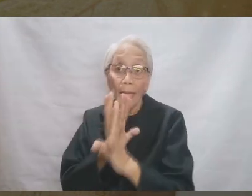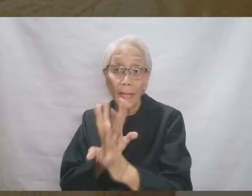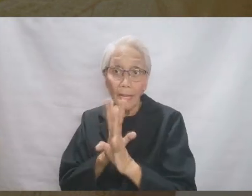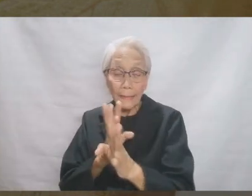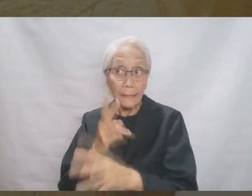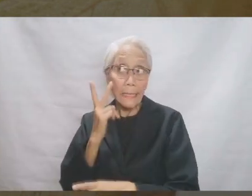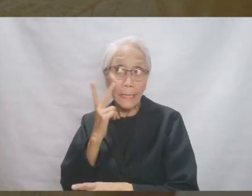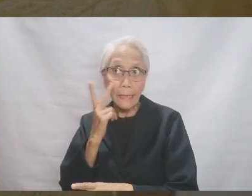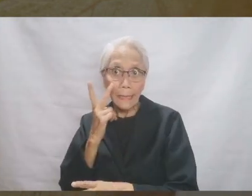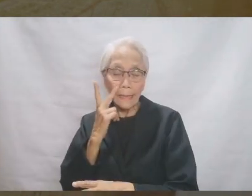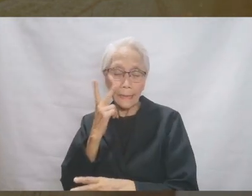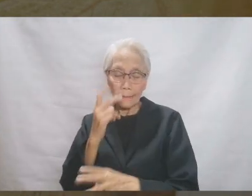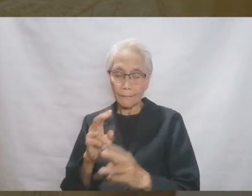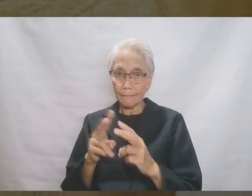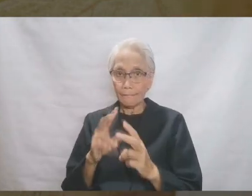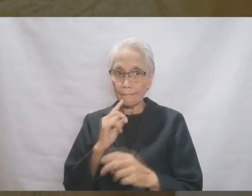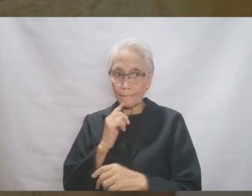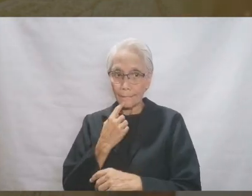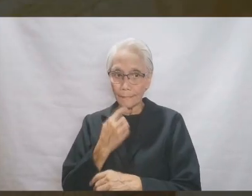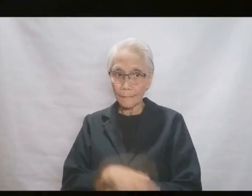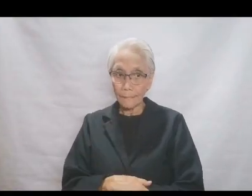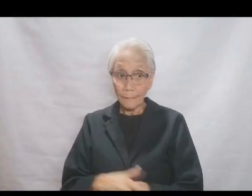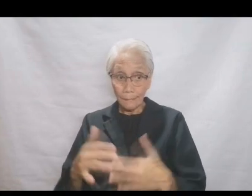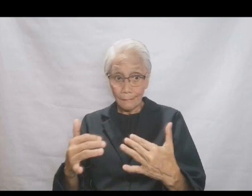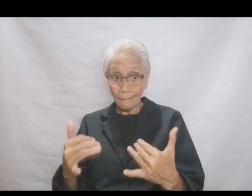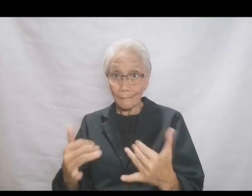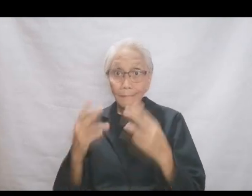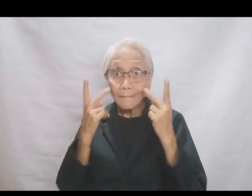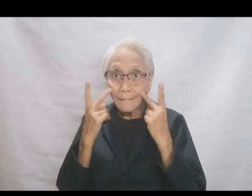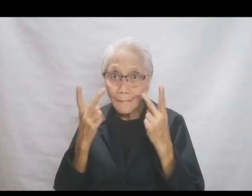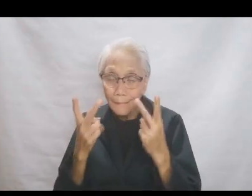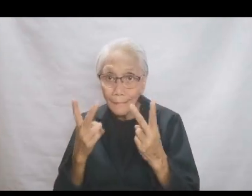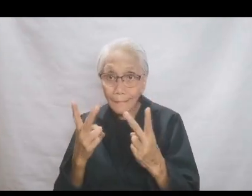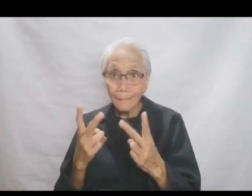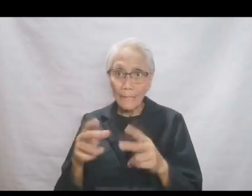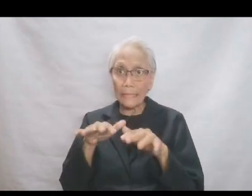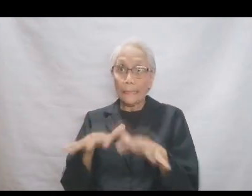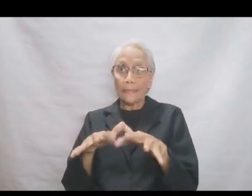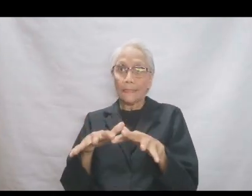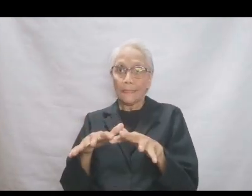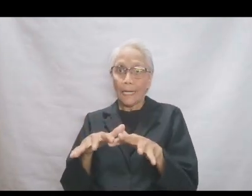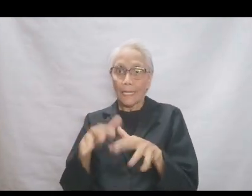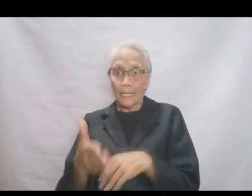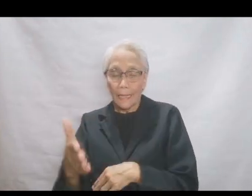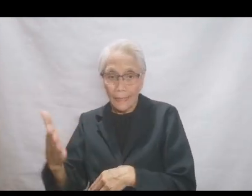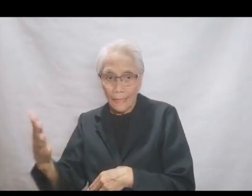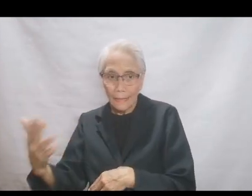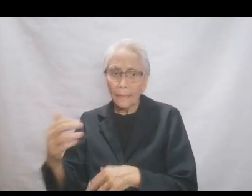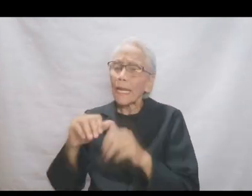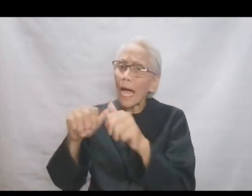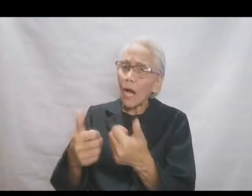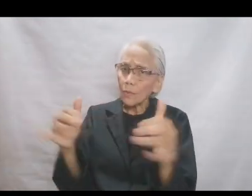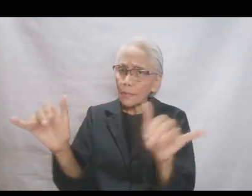ang malakas na warning na ito very seriously. And I want to show you some of the shocking things and